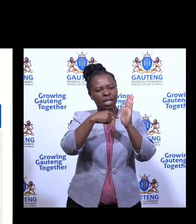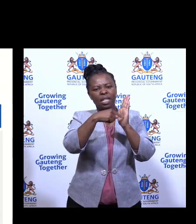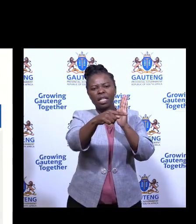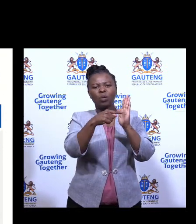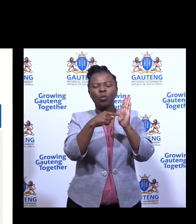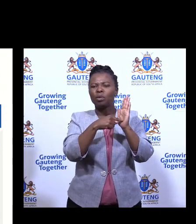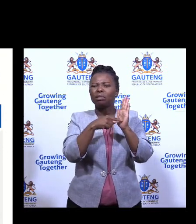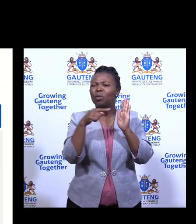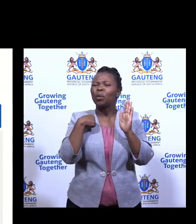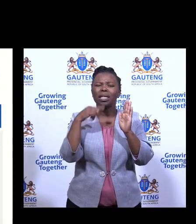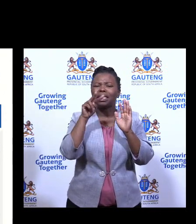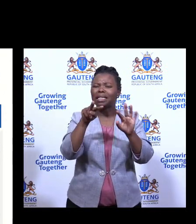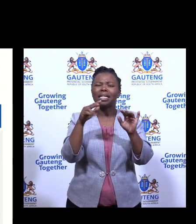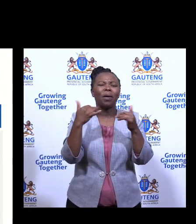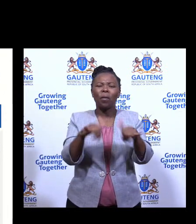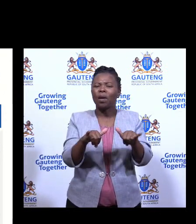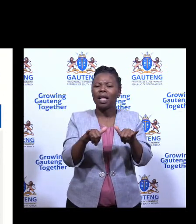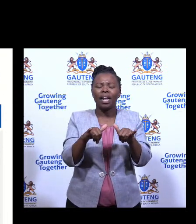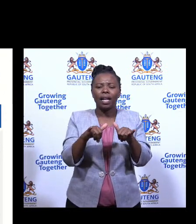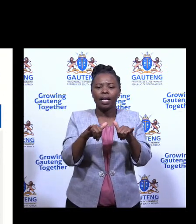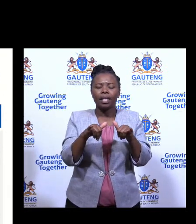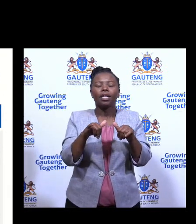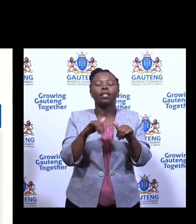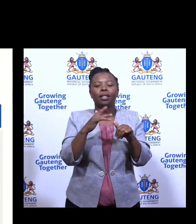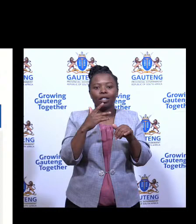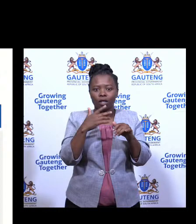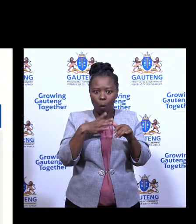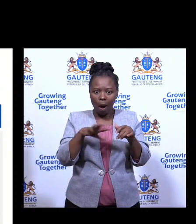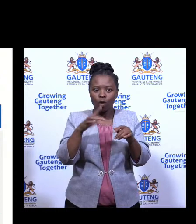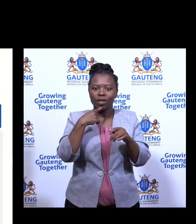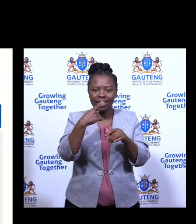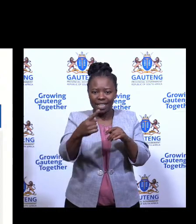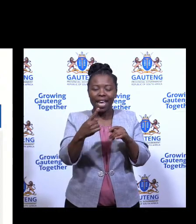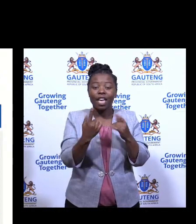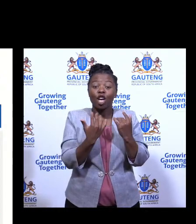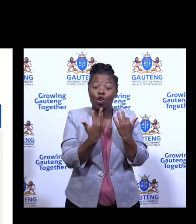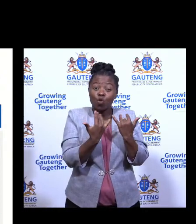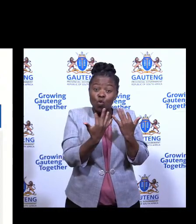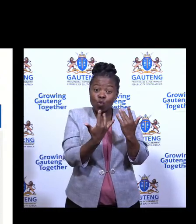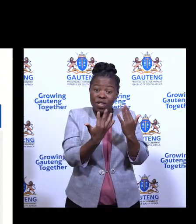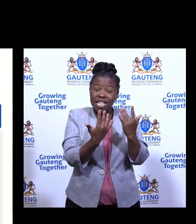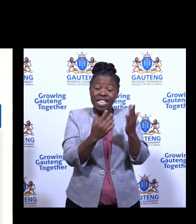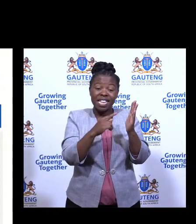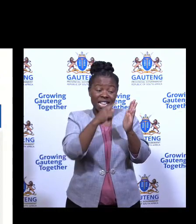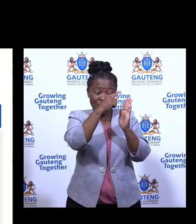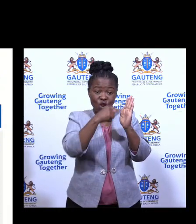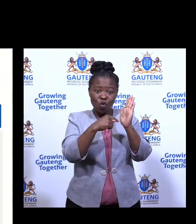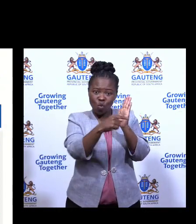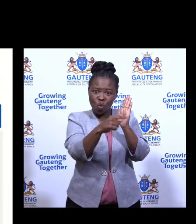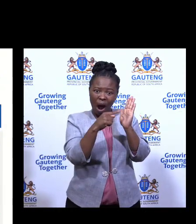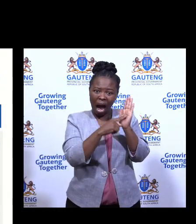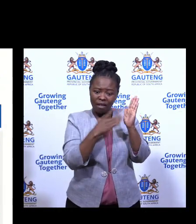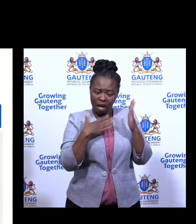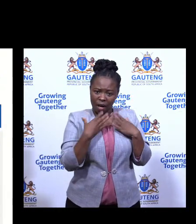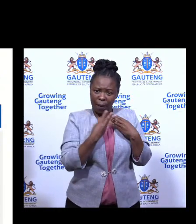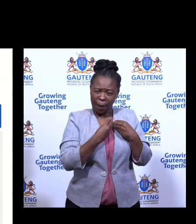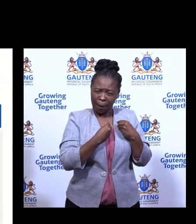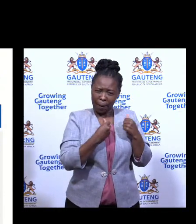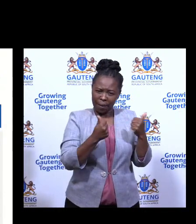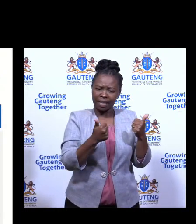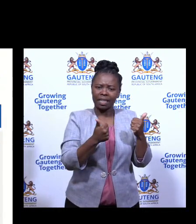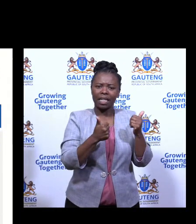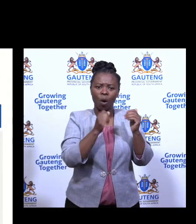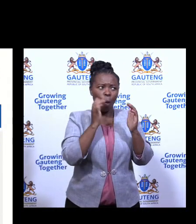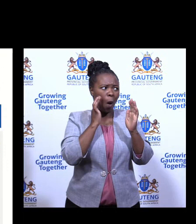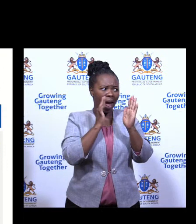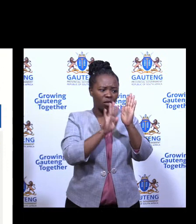them. But I want to say that that green graph of recoveries, when it goes up, it's very, very